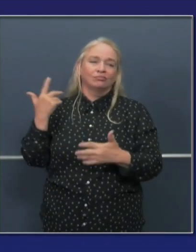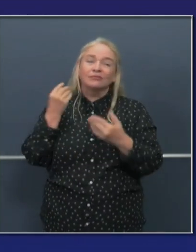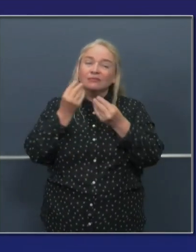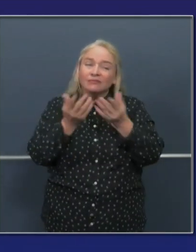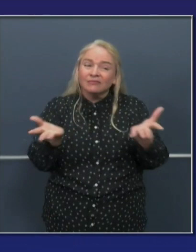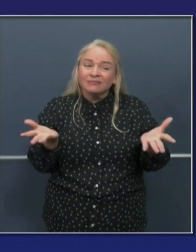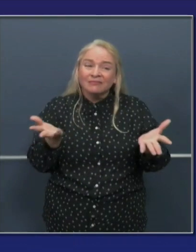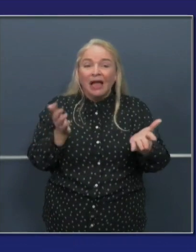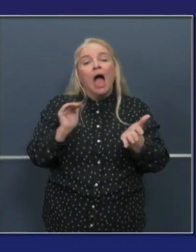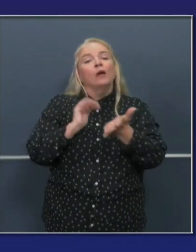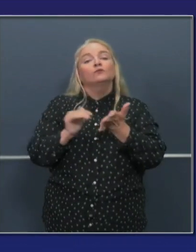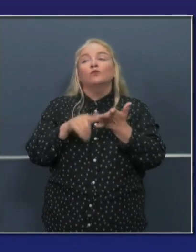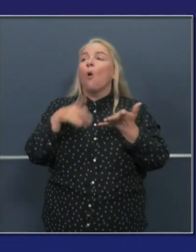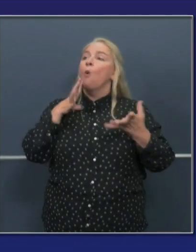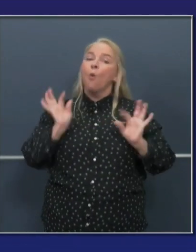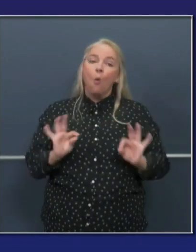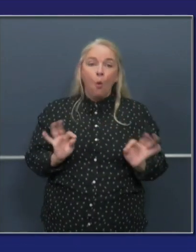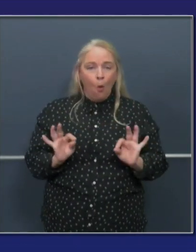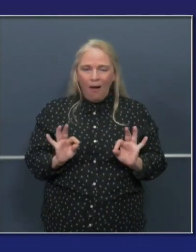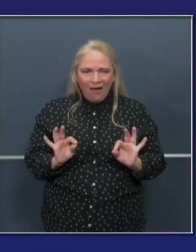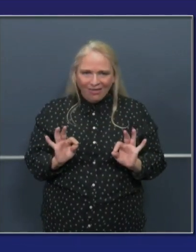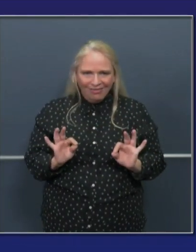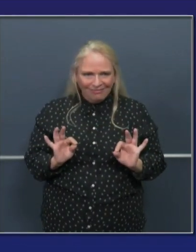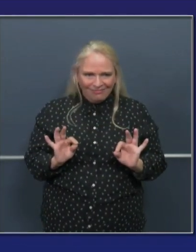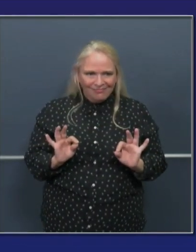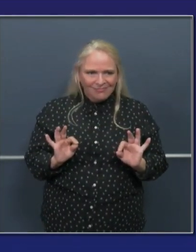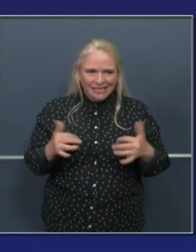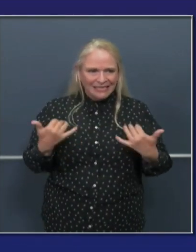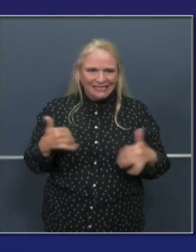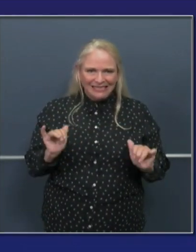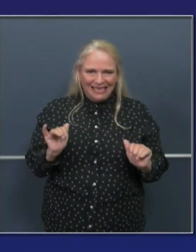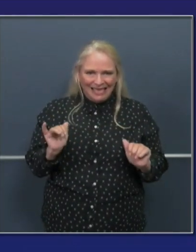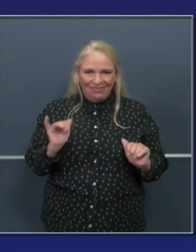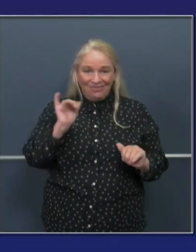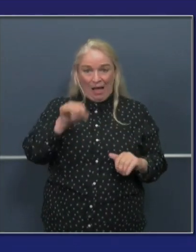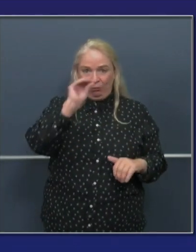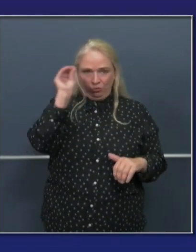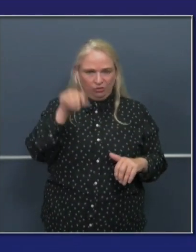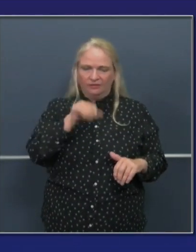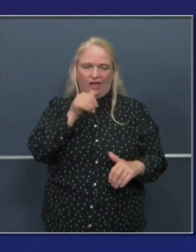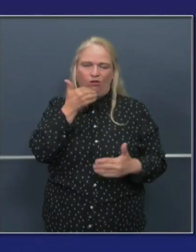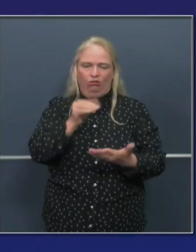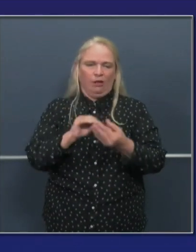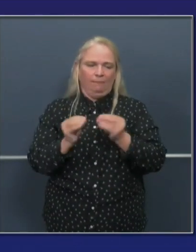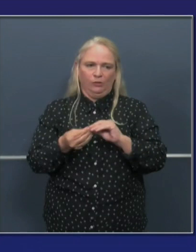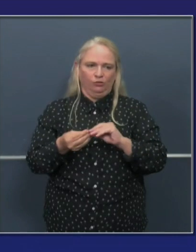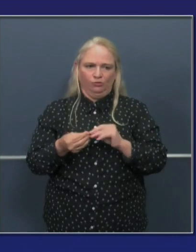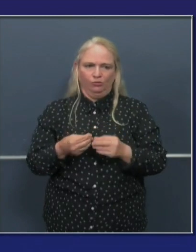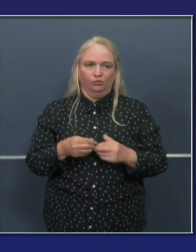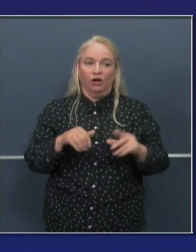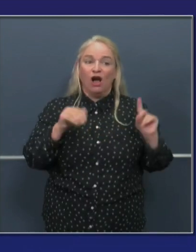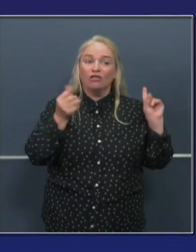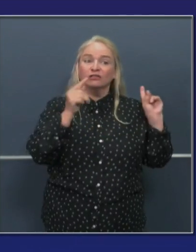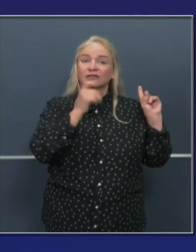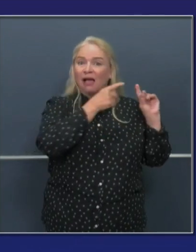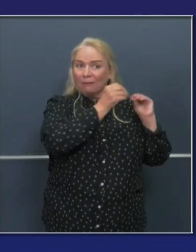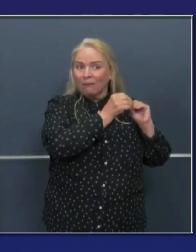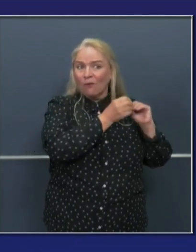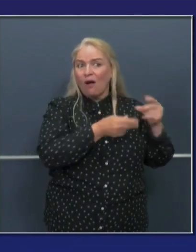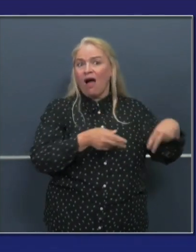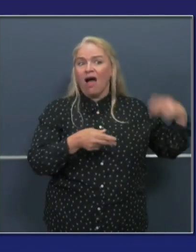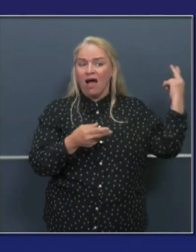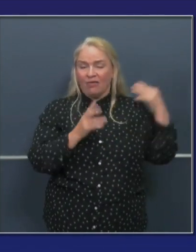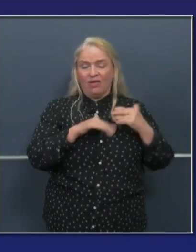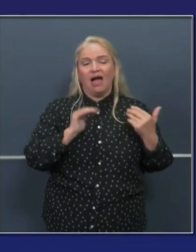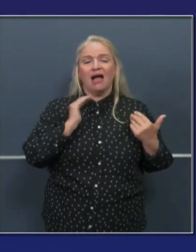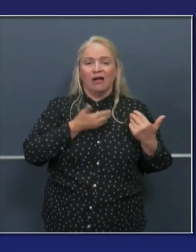That has gone up, and I'm going to show you a slide in a moment that underscores the concern. But in other states, that positivity rate is substantially even higher. As